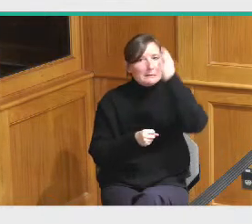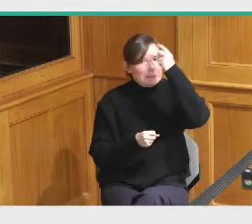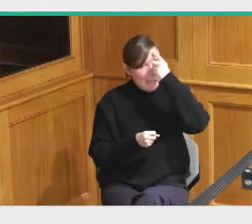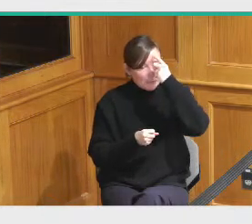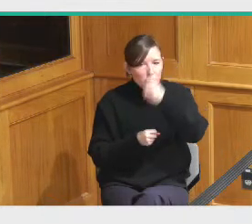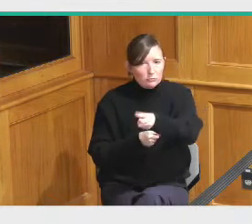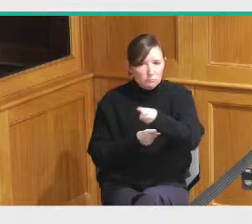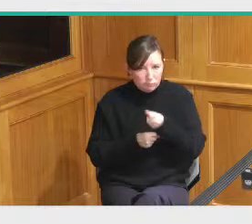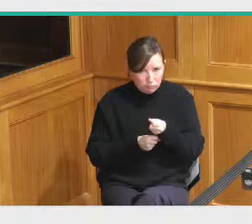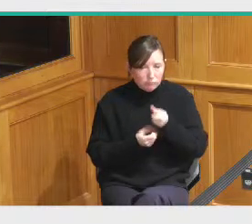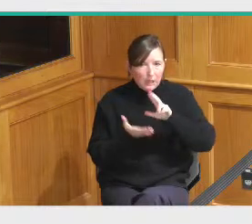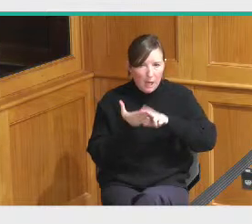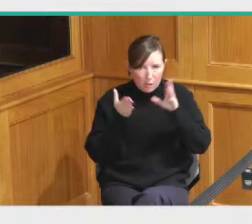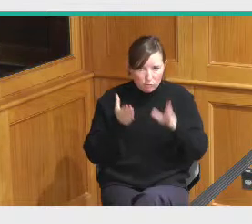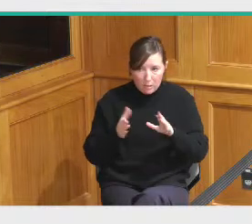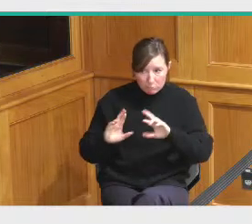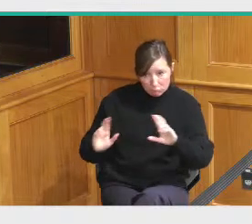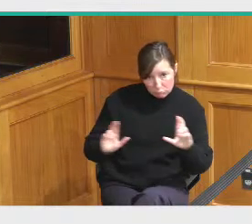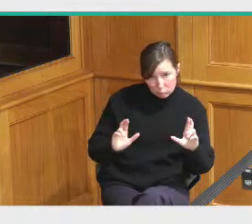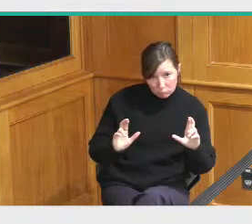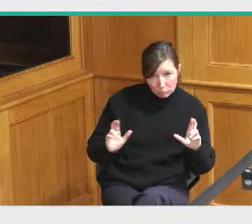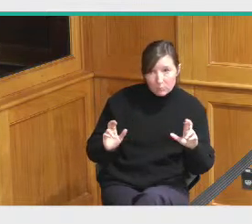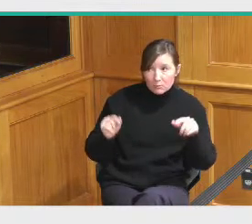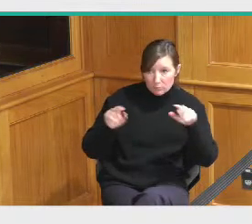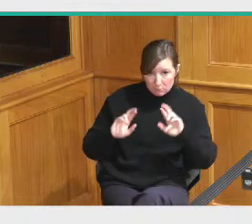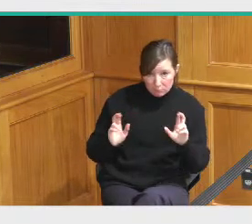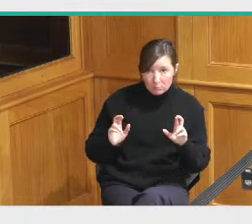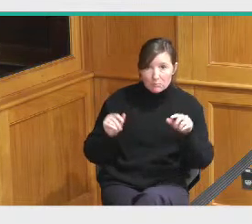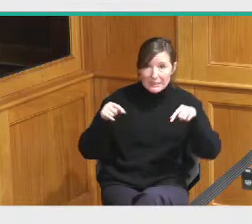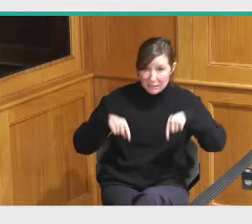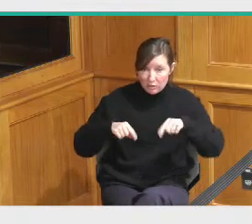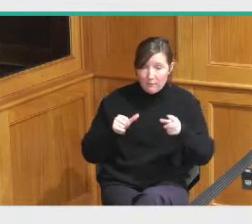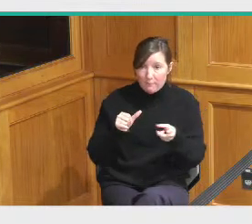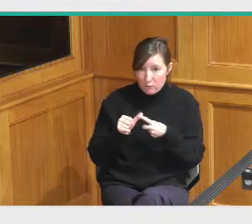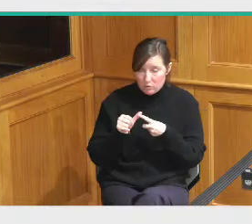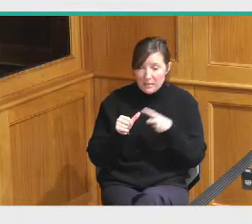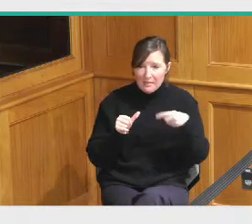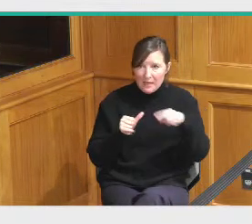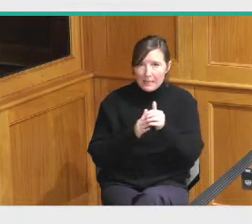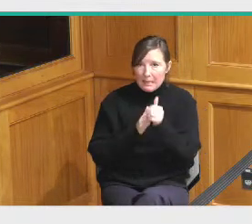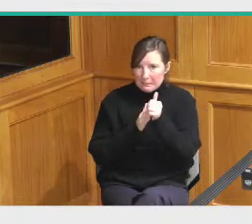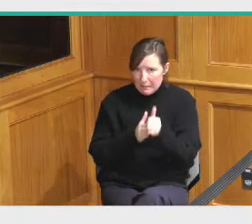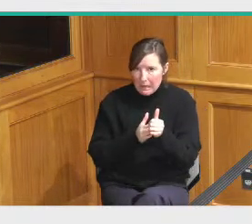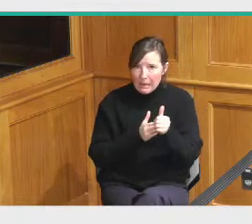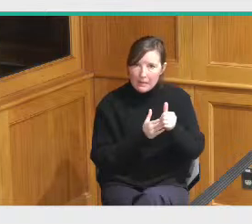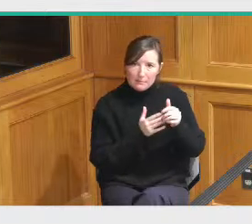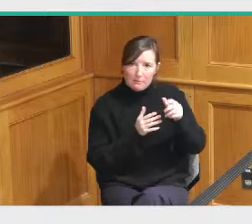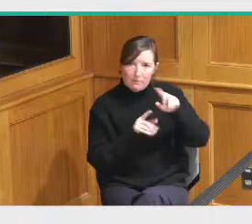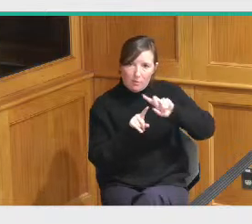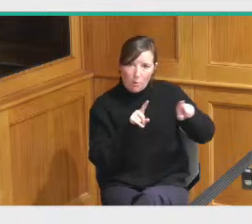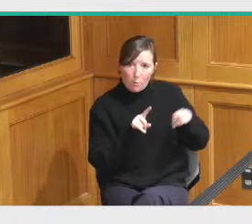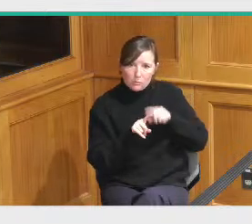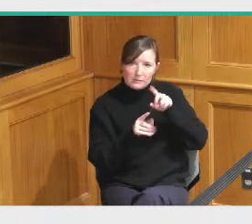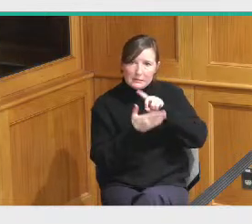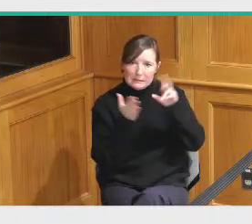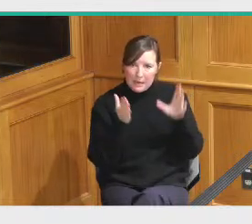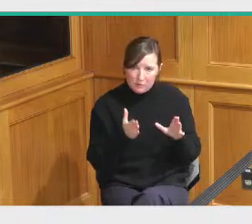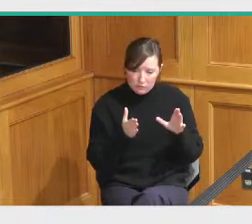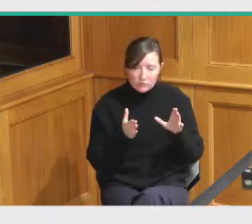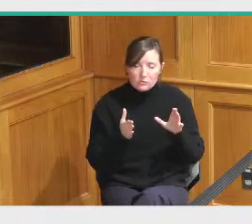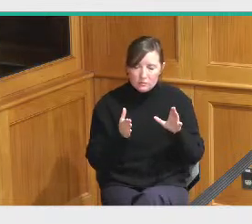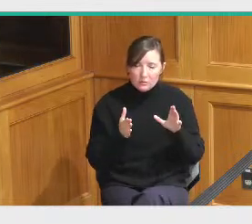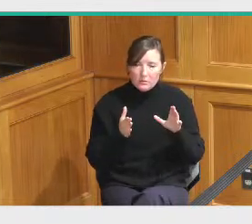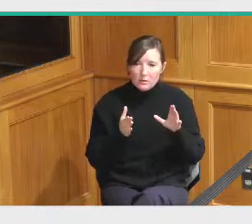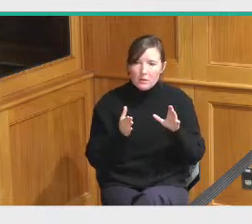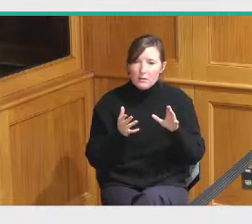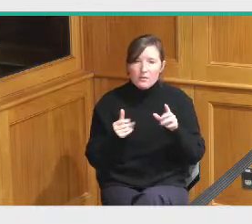board first in order to provide some guidance to the designers. And in those instances, those